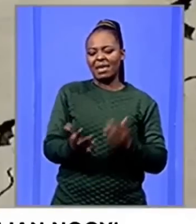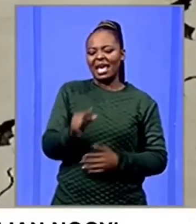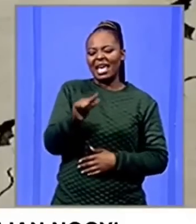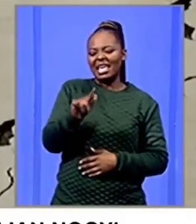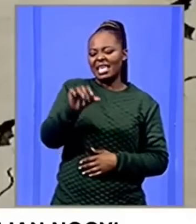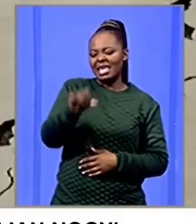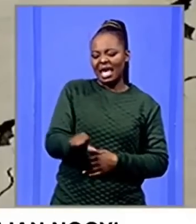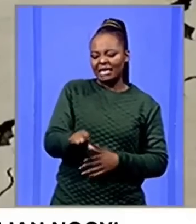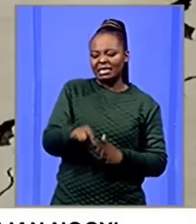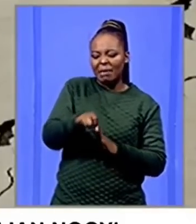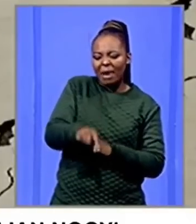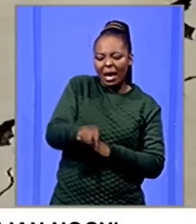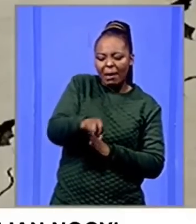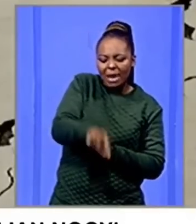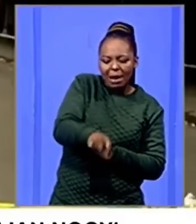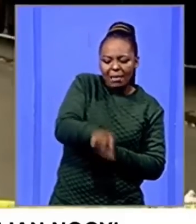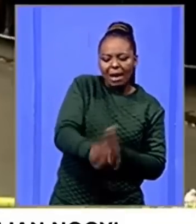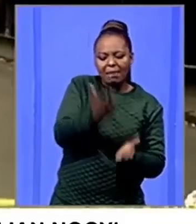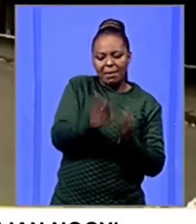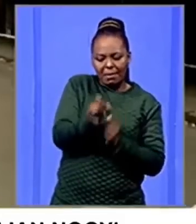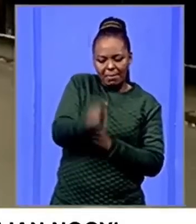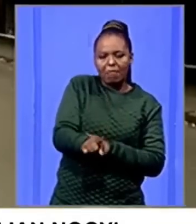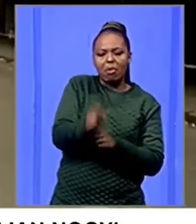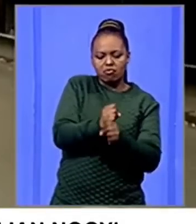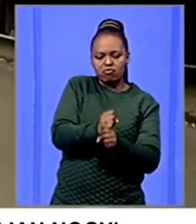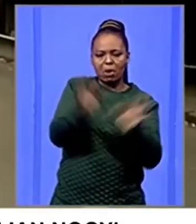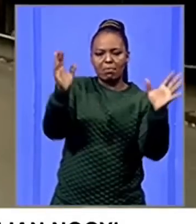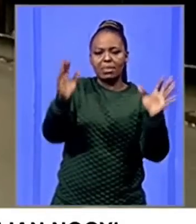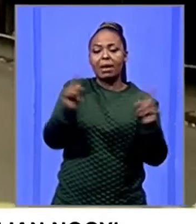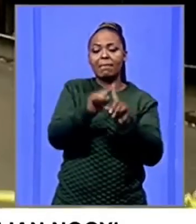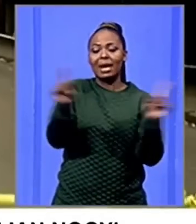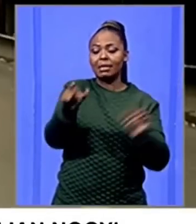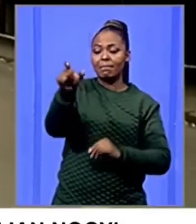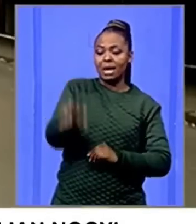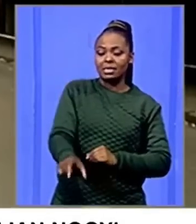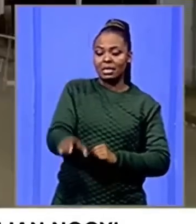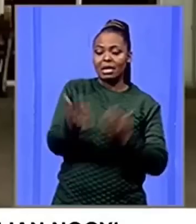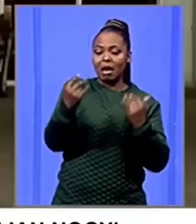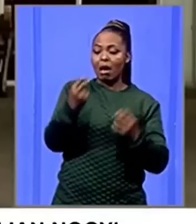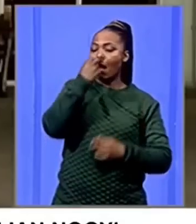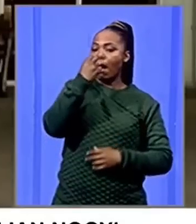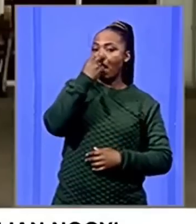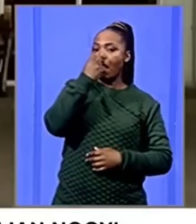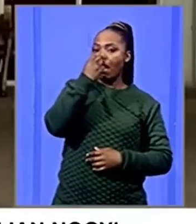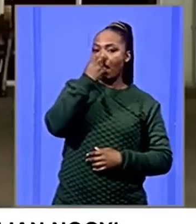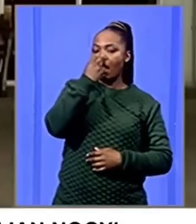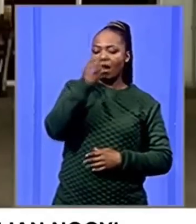le yalo, ga go molwetse ope yo fitlhetsweng a hemile gase eo. Ha hona